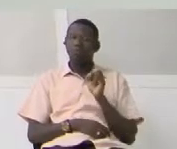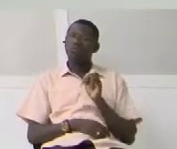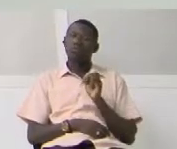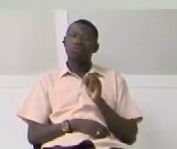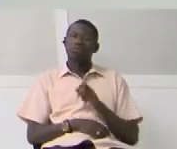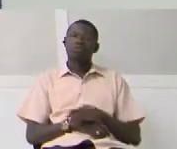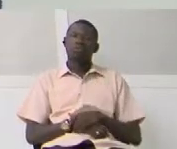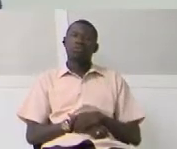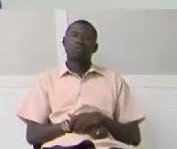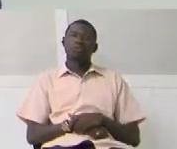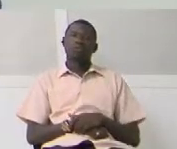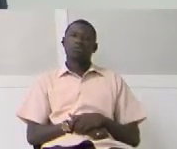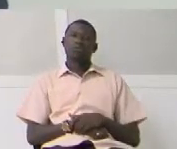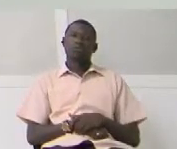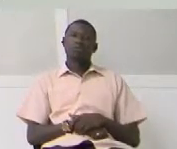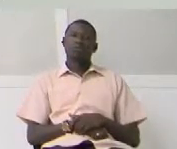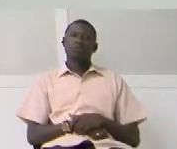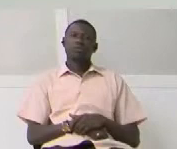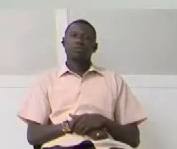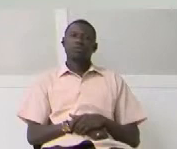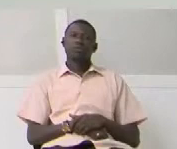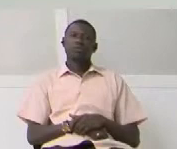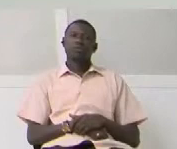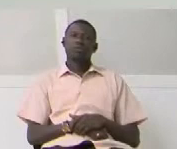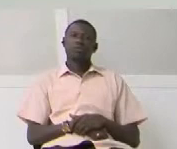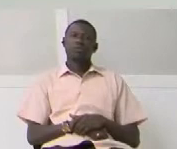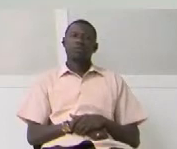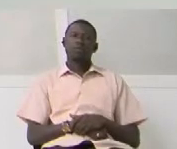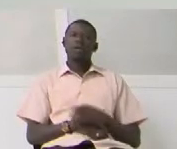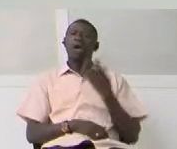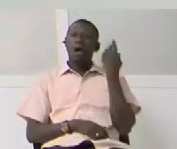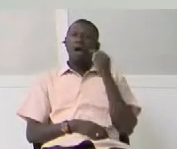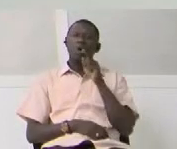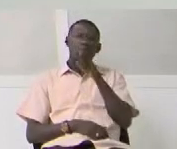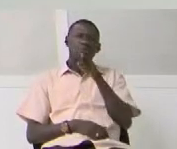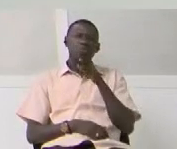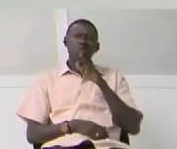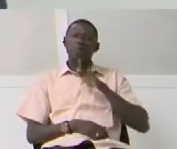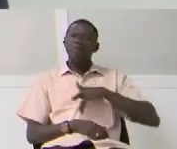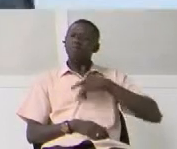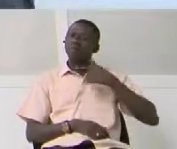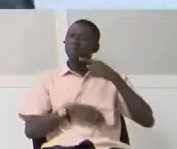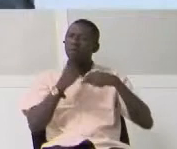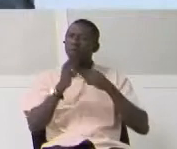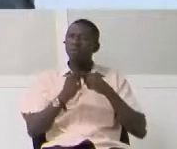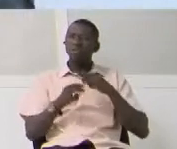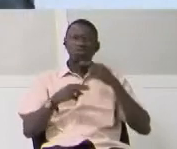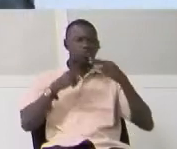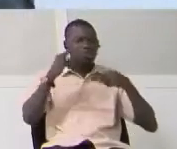impact did these rumors have on you at the time?